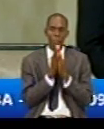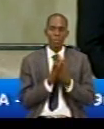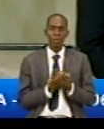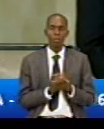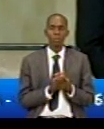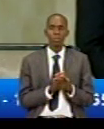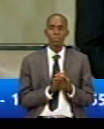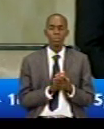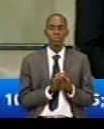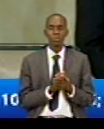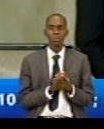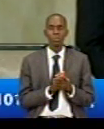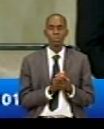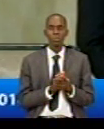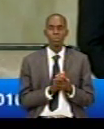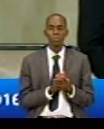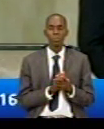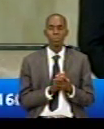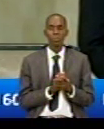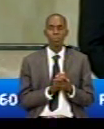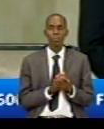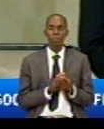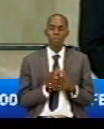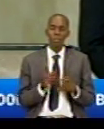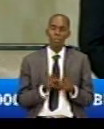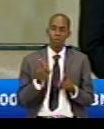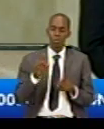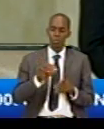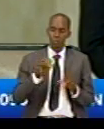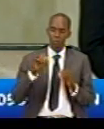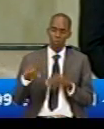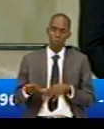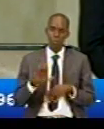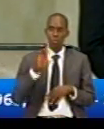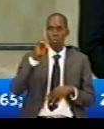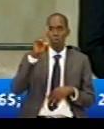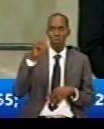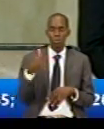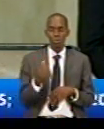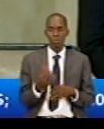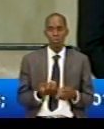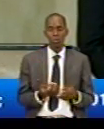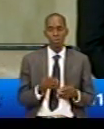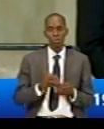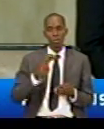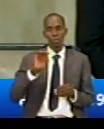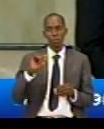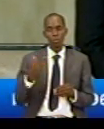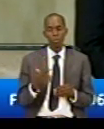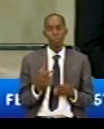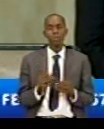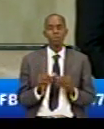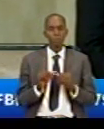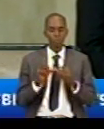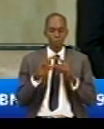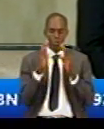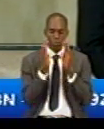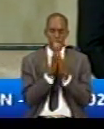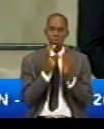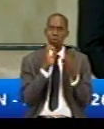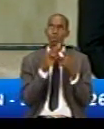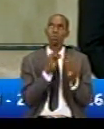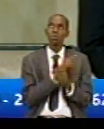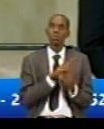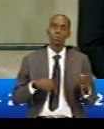Brethren, as you are dropping your offering, pray unto the Lord. The Lord is ready to help you.